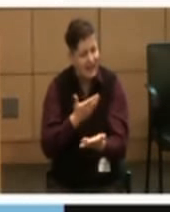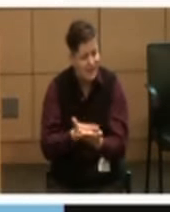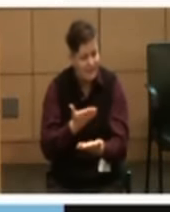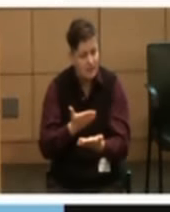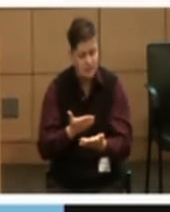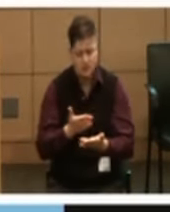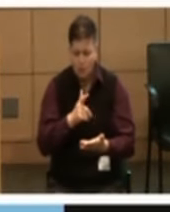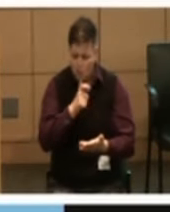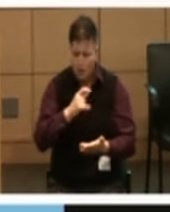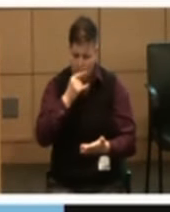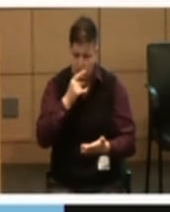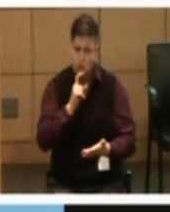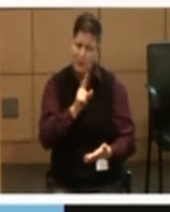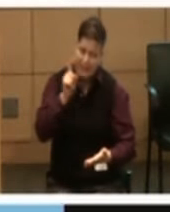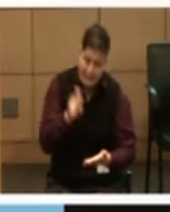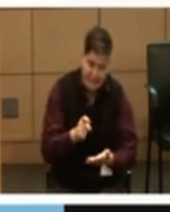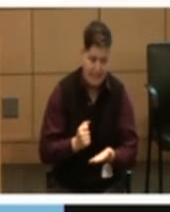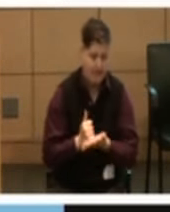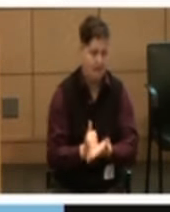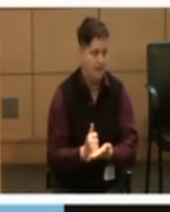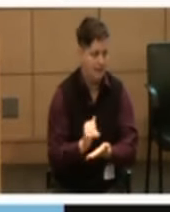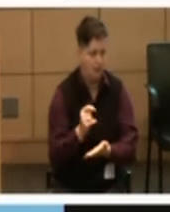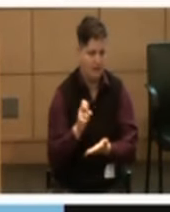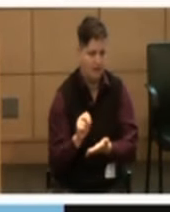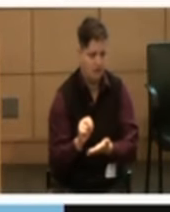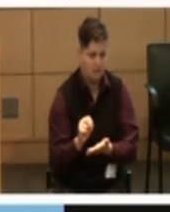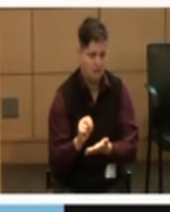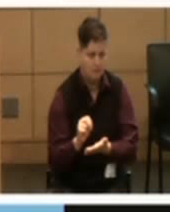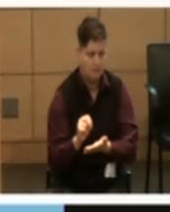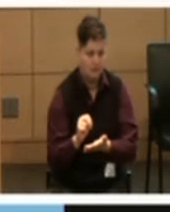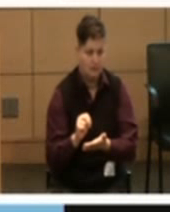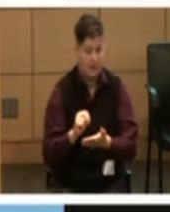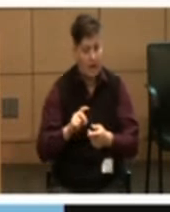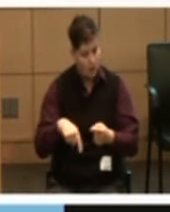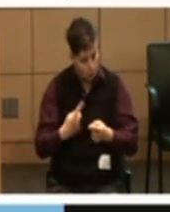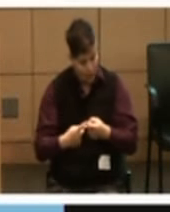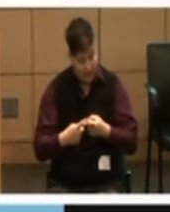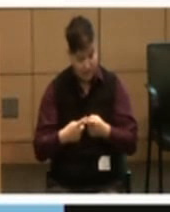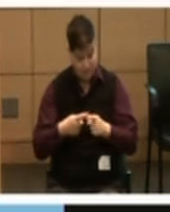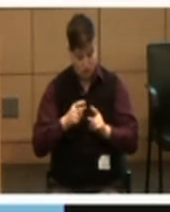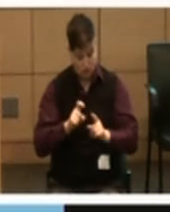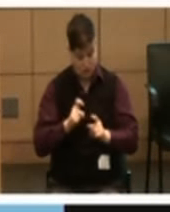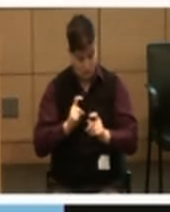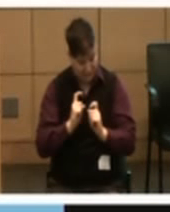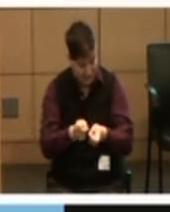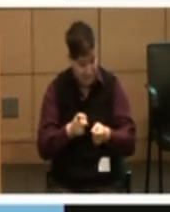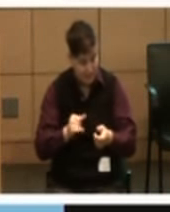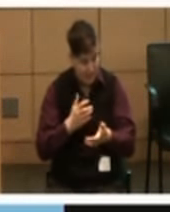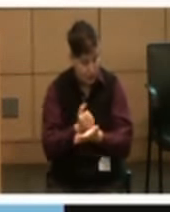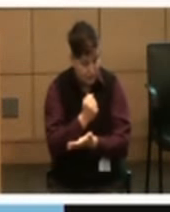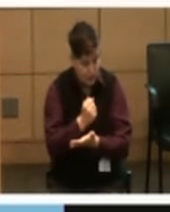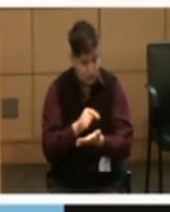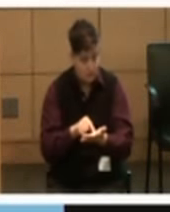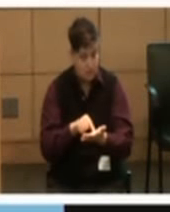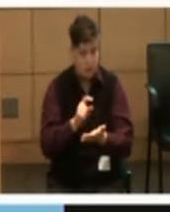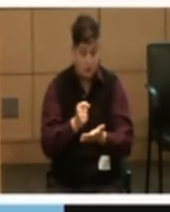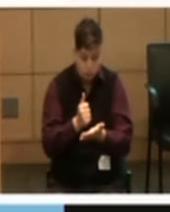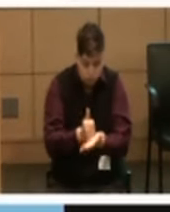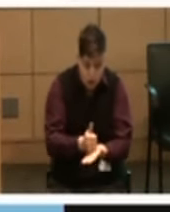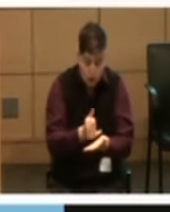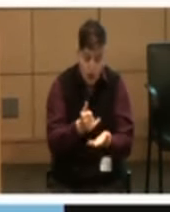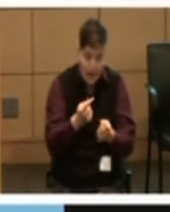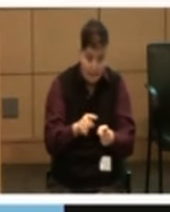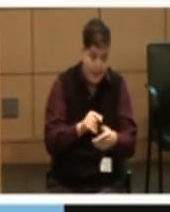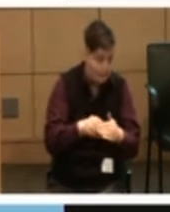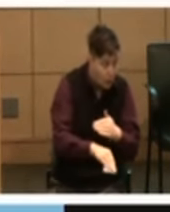for intervention, when during development that intervention should begin. Should it begin at birth? Should it be a monitoring?